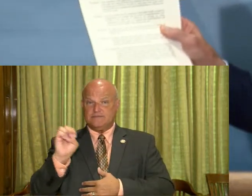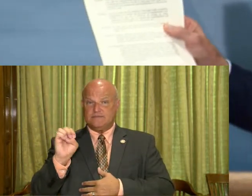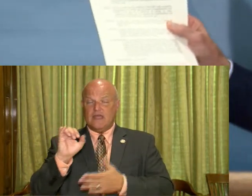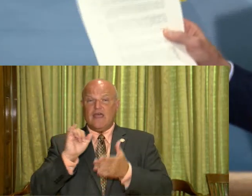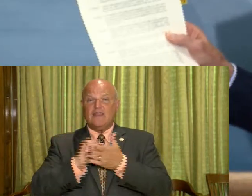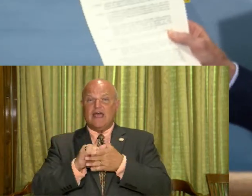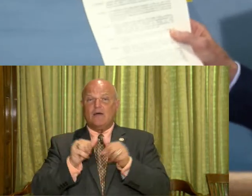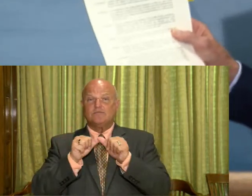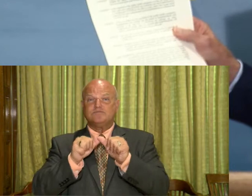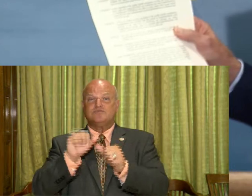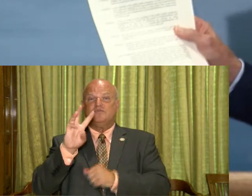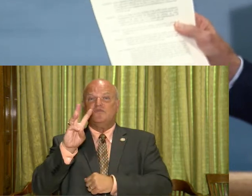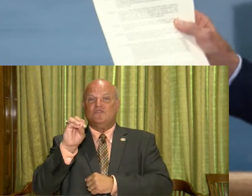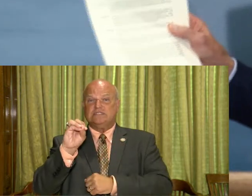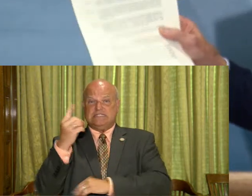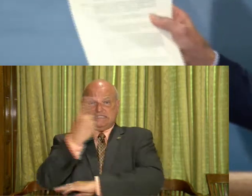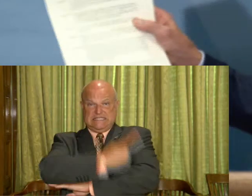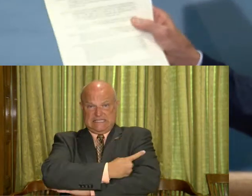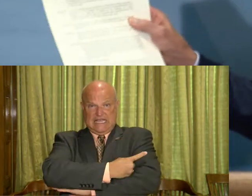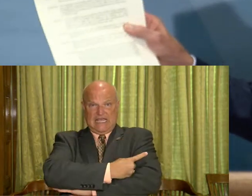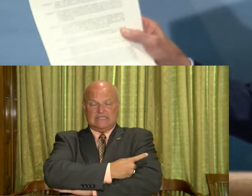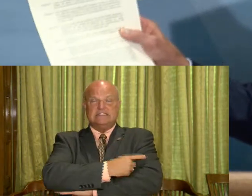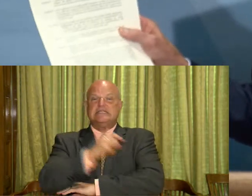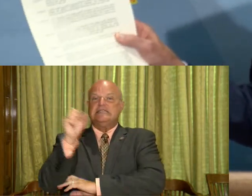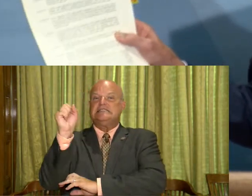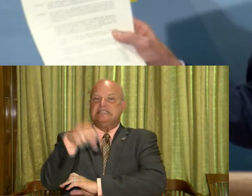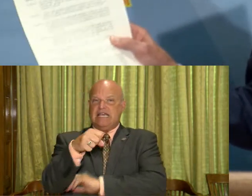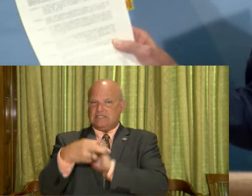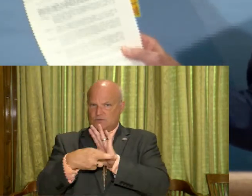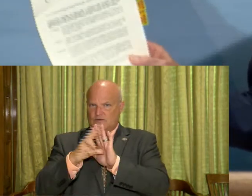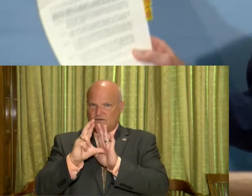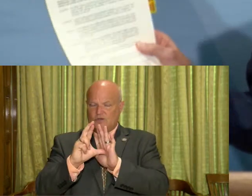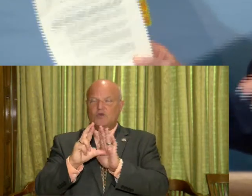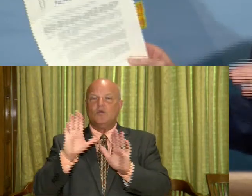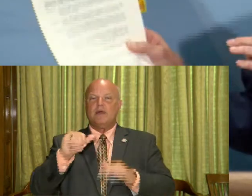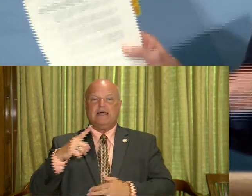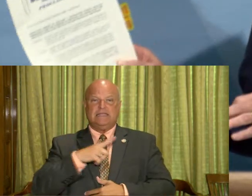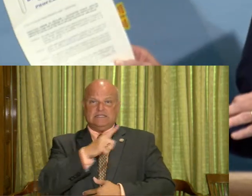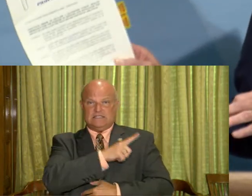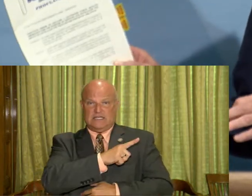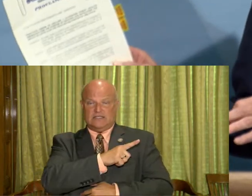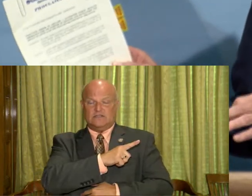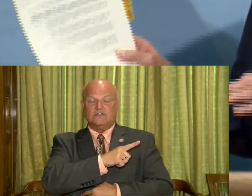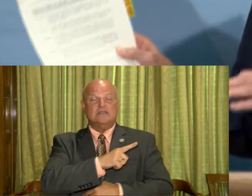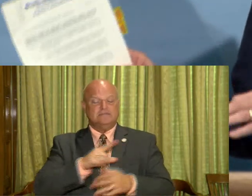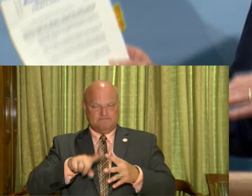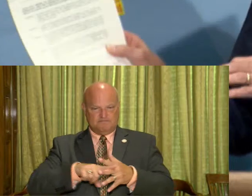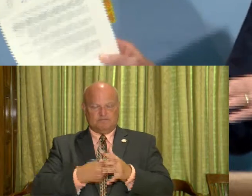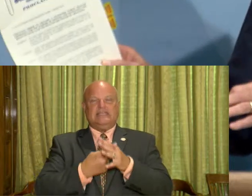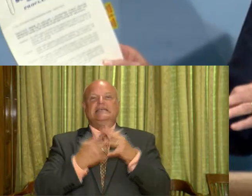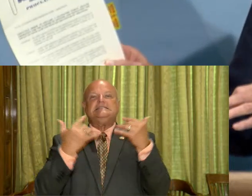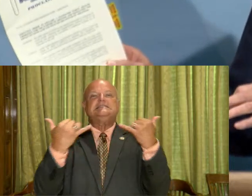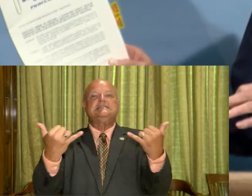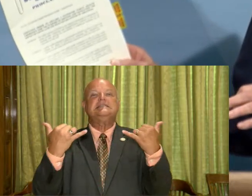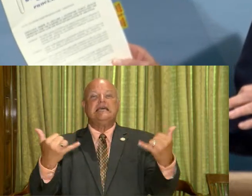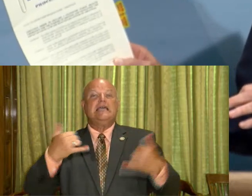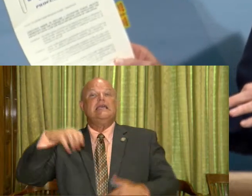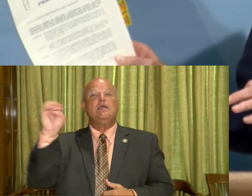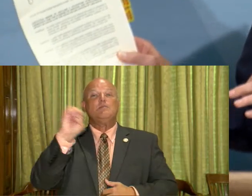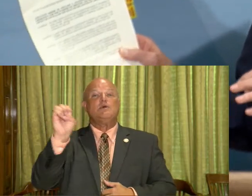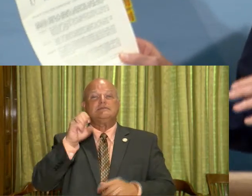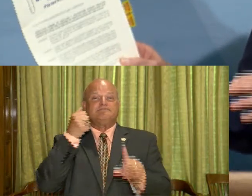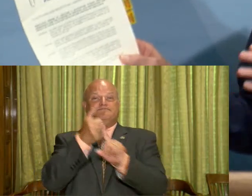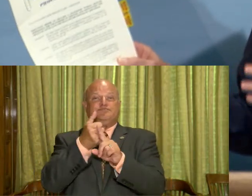which will extend for 60 days. Yes, this has to be reviewed by the General Assembly. It is in effect today. The emergency is in effect